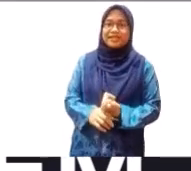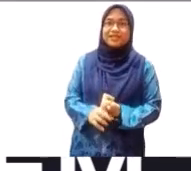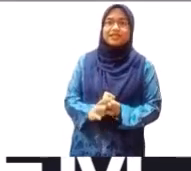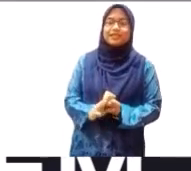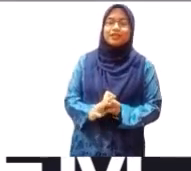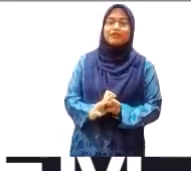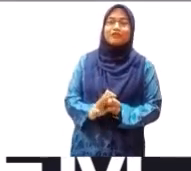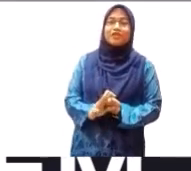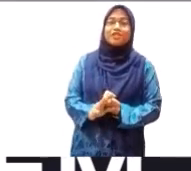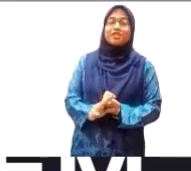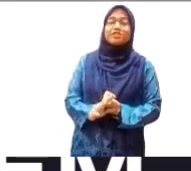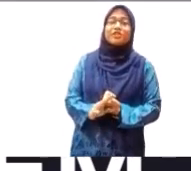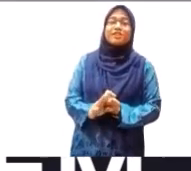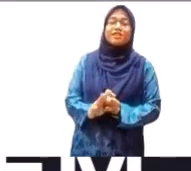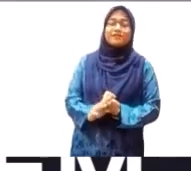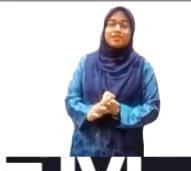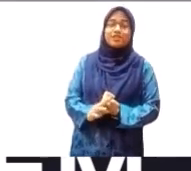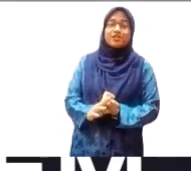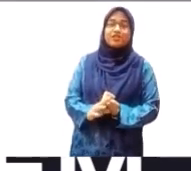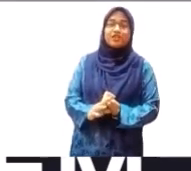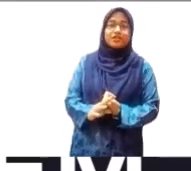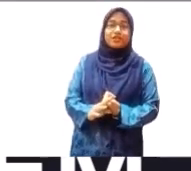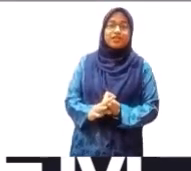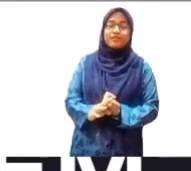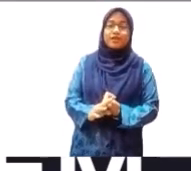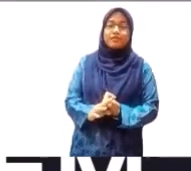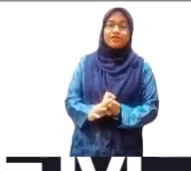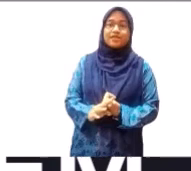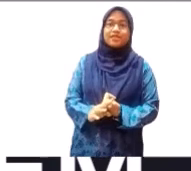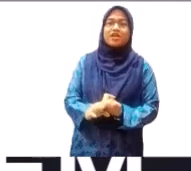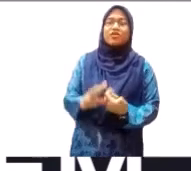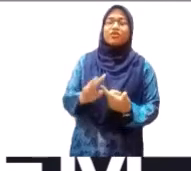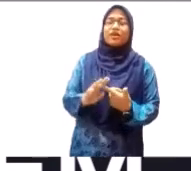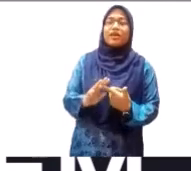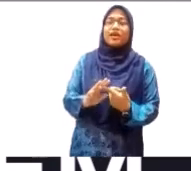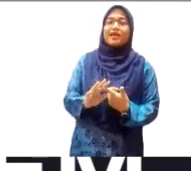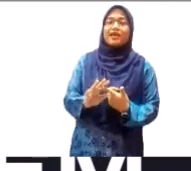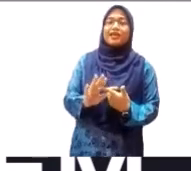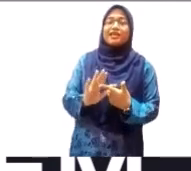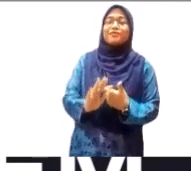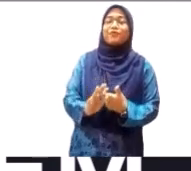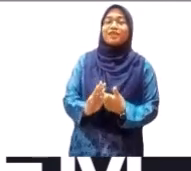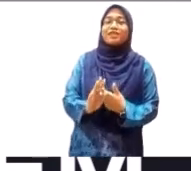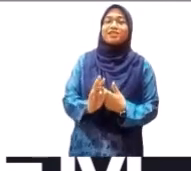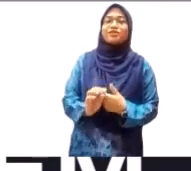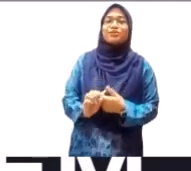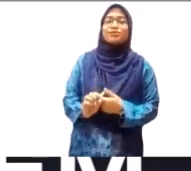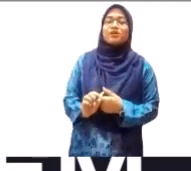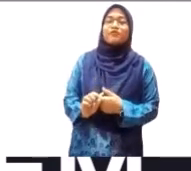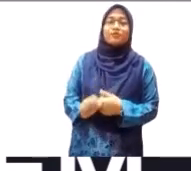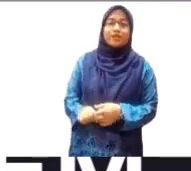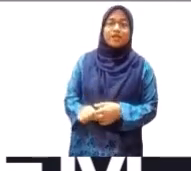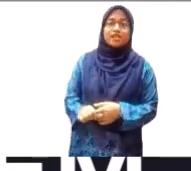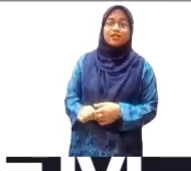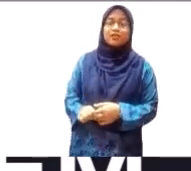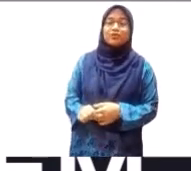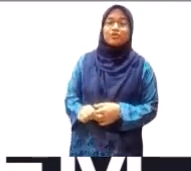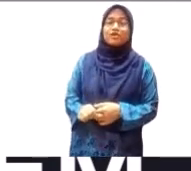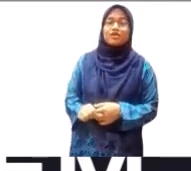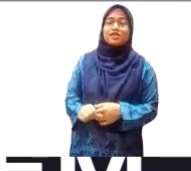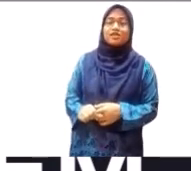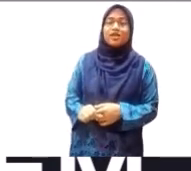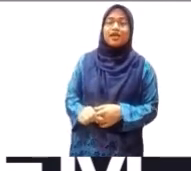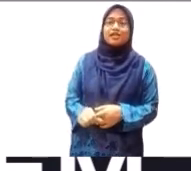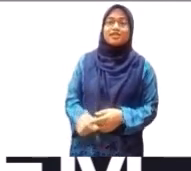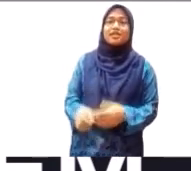in denial of their children's speech or hearing impairments and impractical use of communication